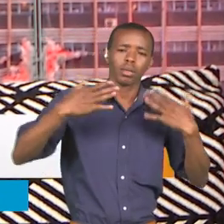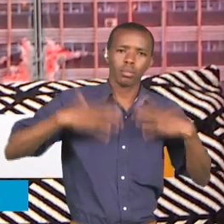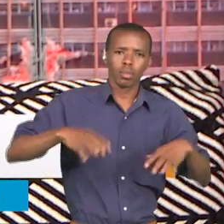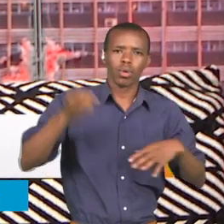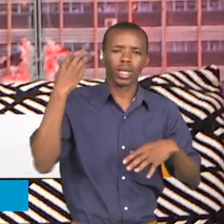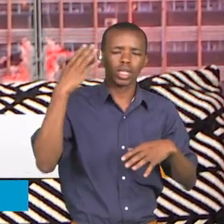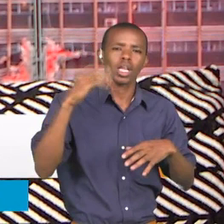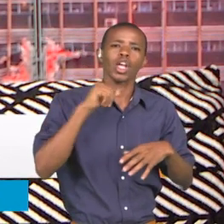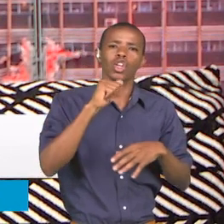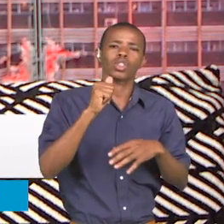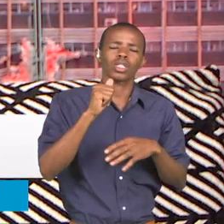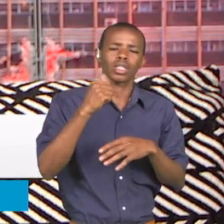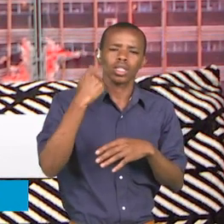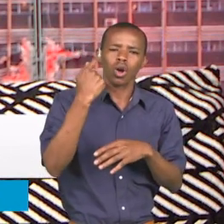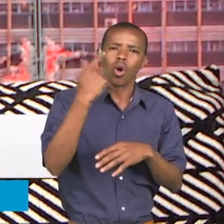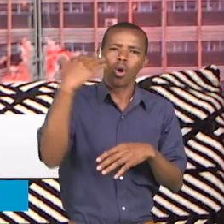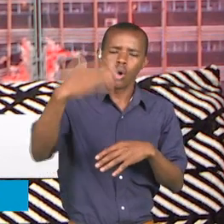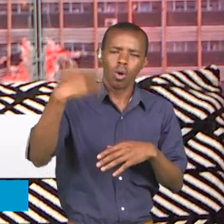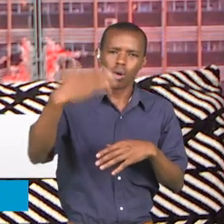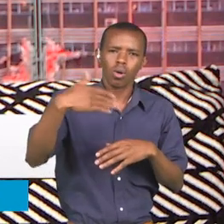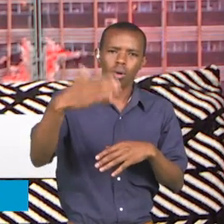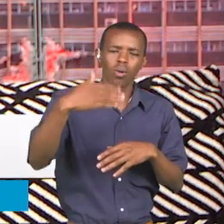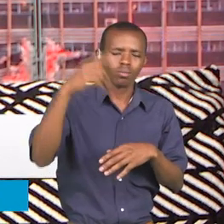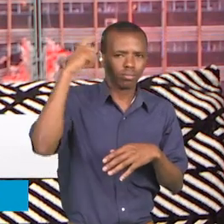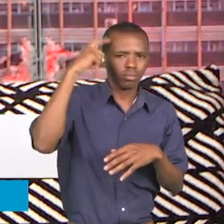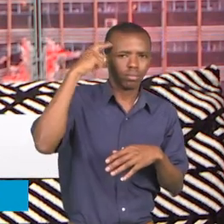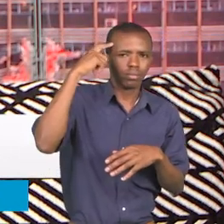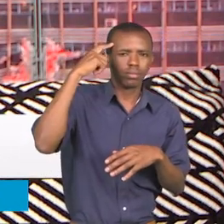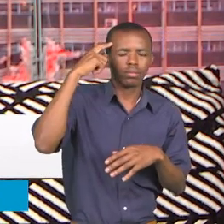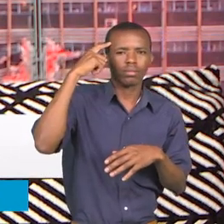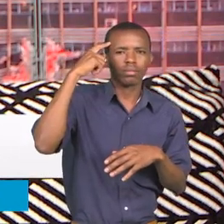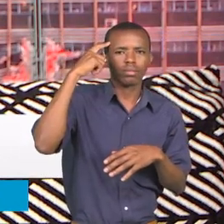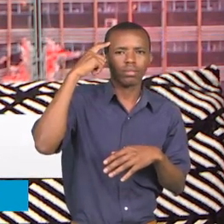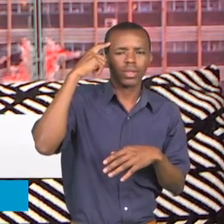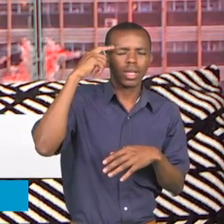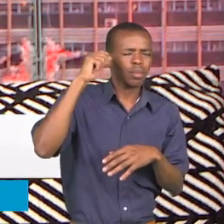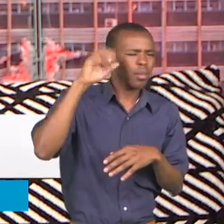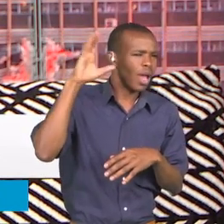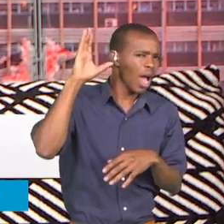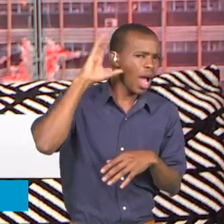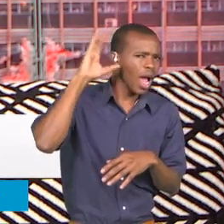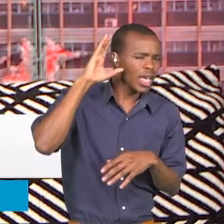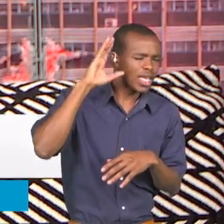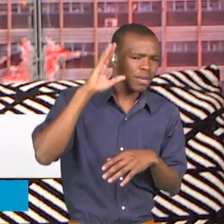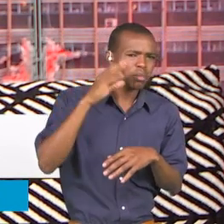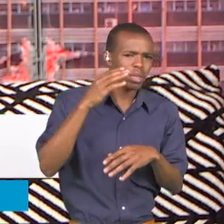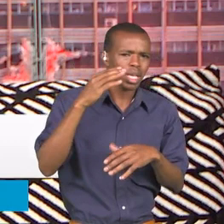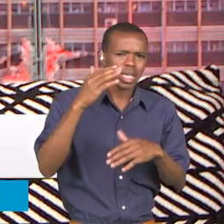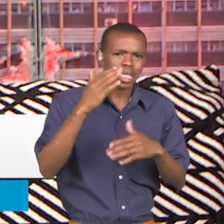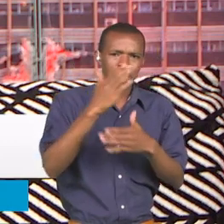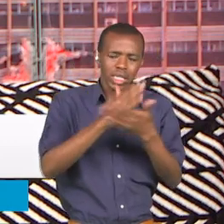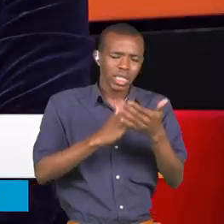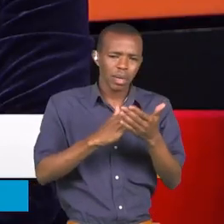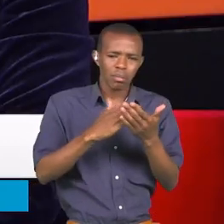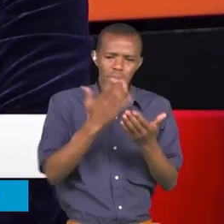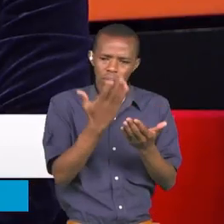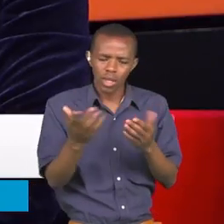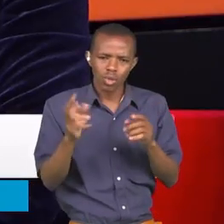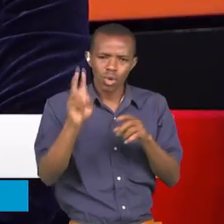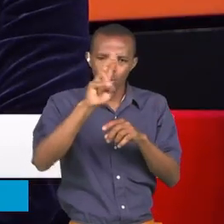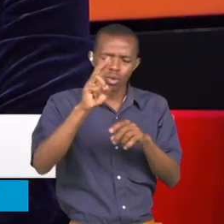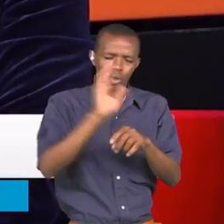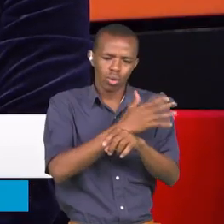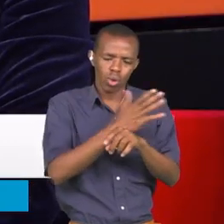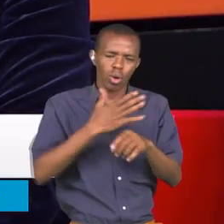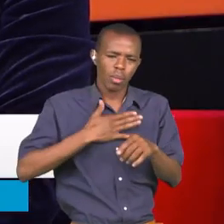not every day or it's not every time that you think that, hey, I can hear some beats to my song in some certain song. Yeah, it's true. There's something there.